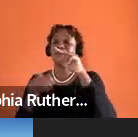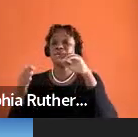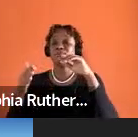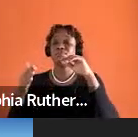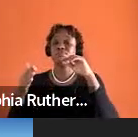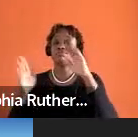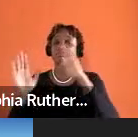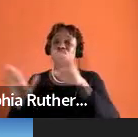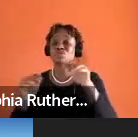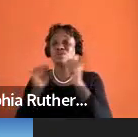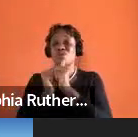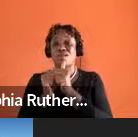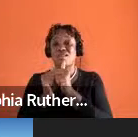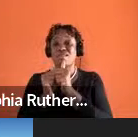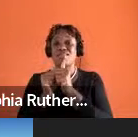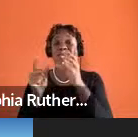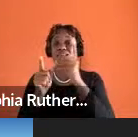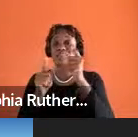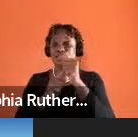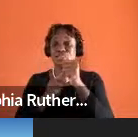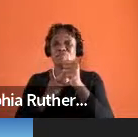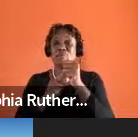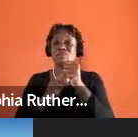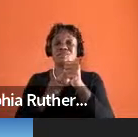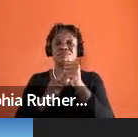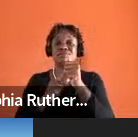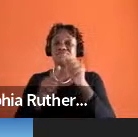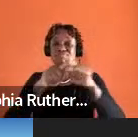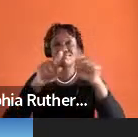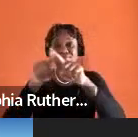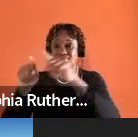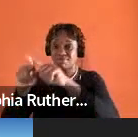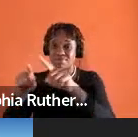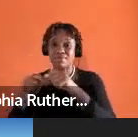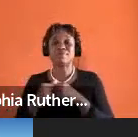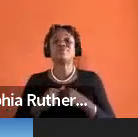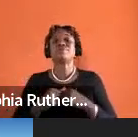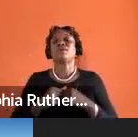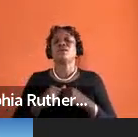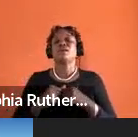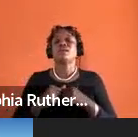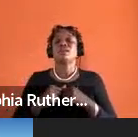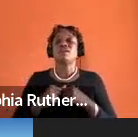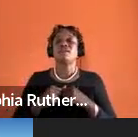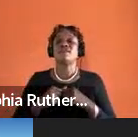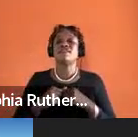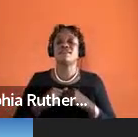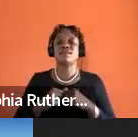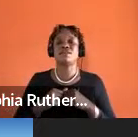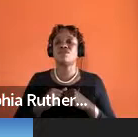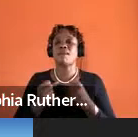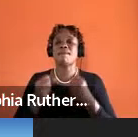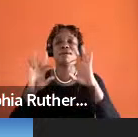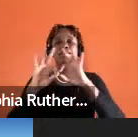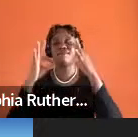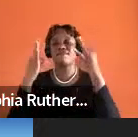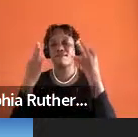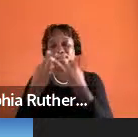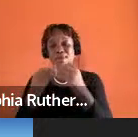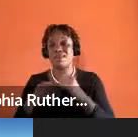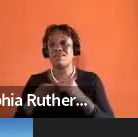so the challenge exists that for many persons, for many families, raising of these children is something